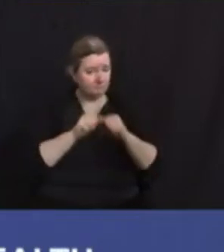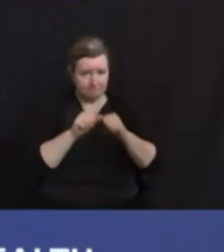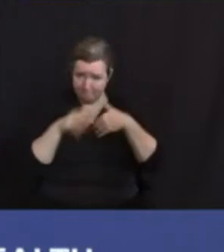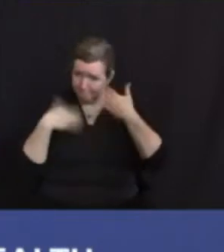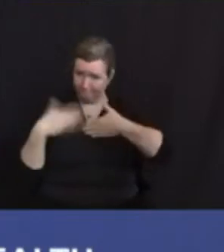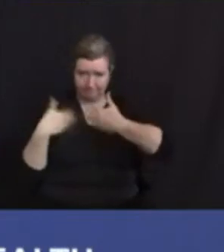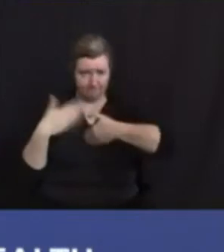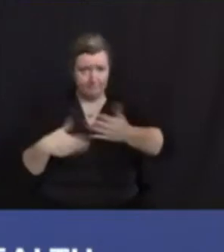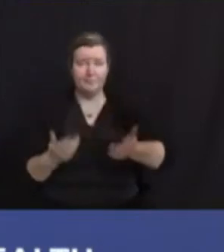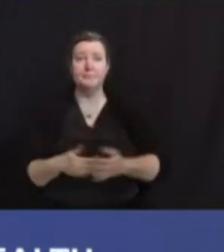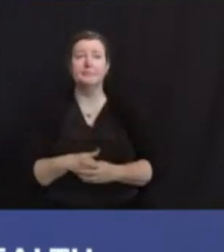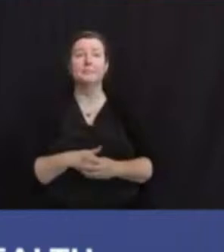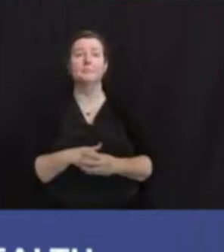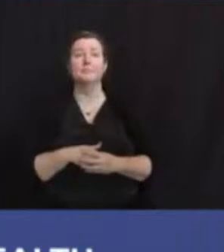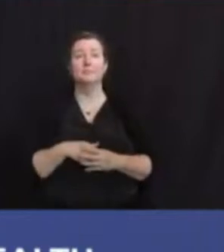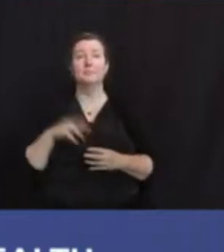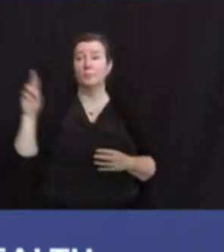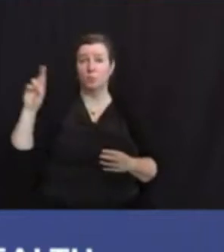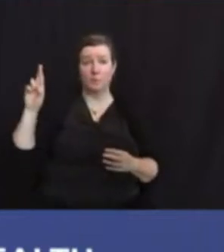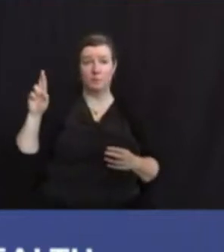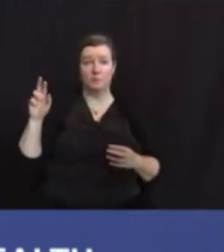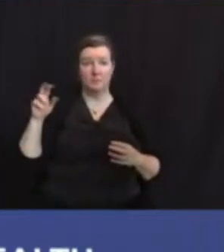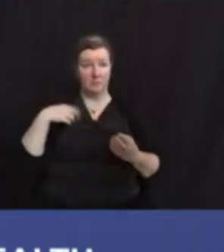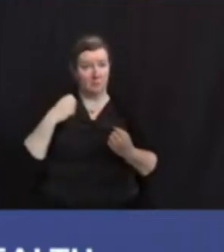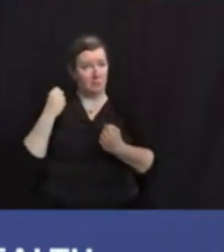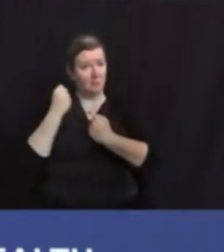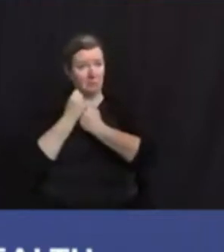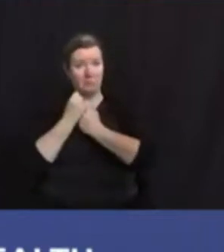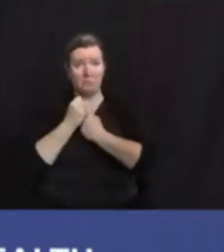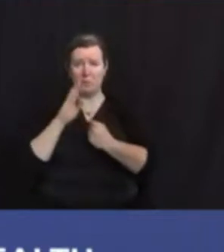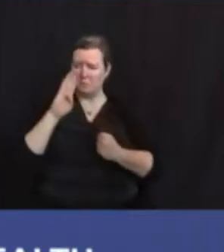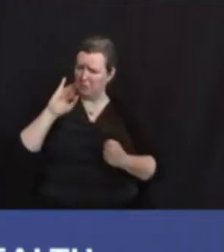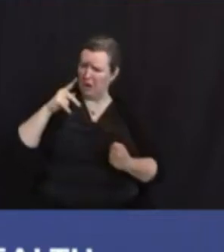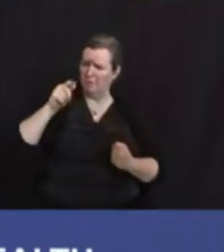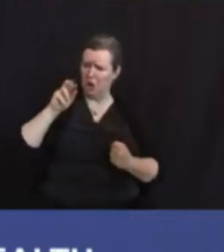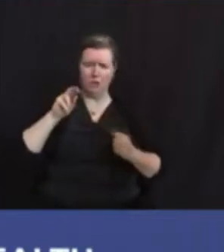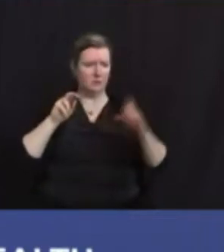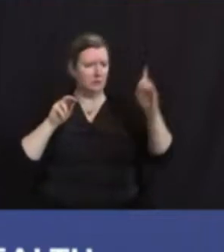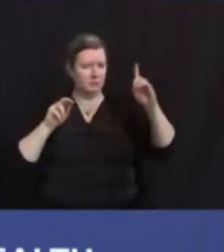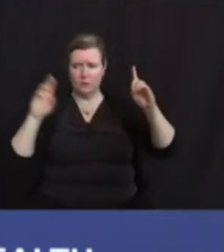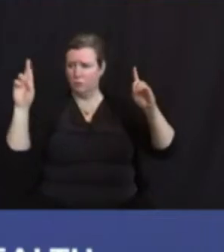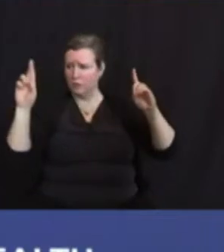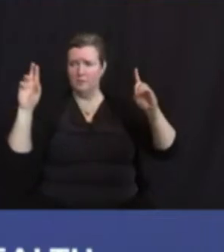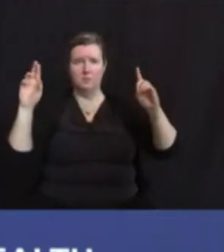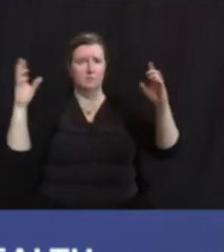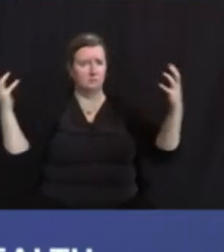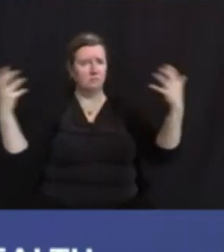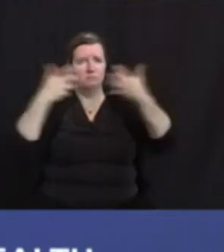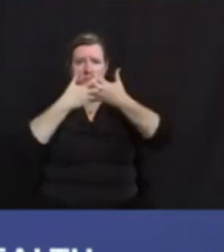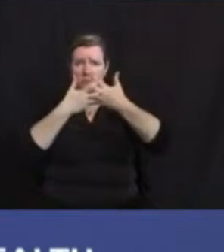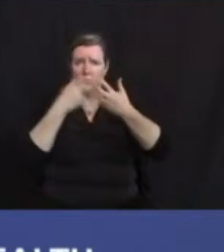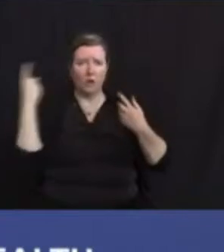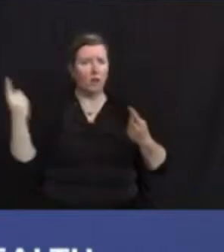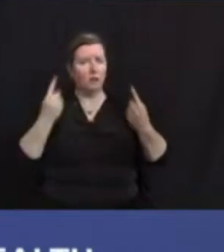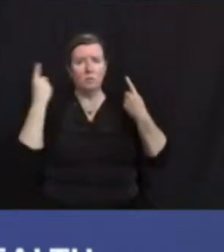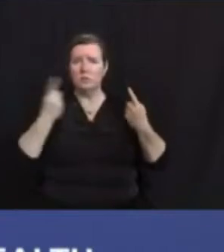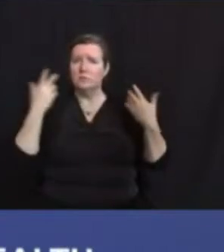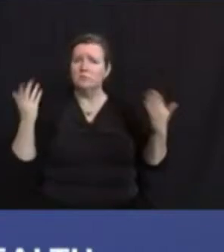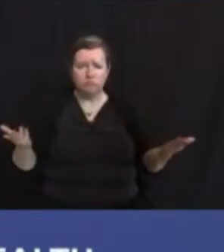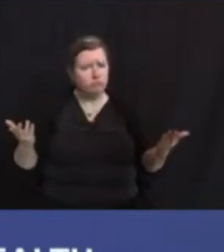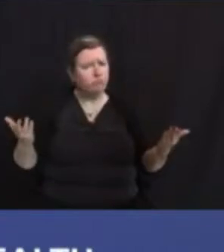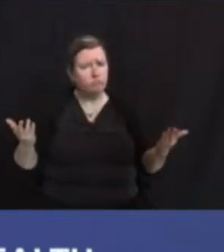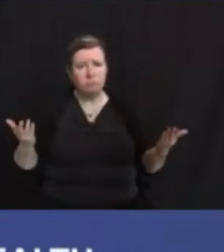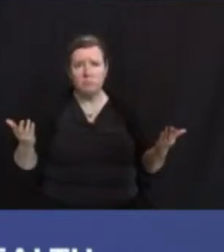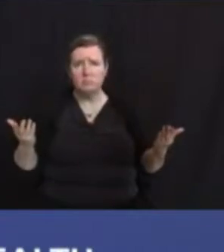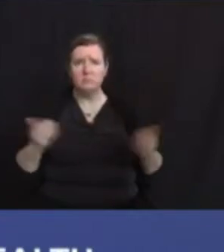for bipartisanship. In fact, I've been on with several Republican legislators today, very constructively on whether it's the